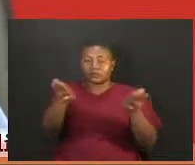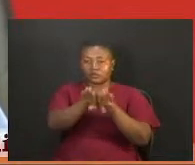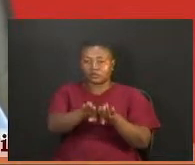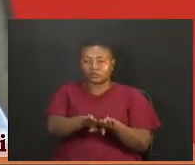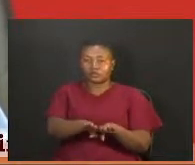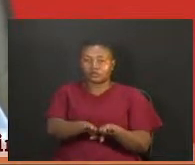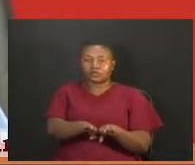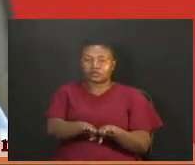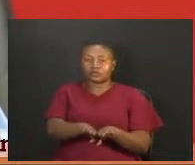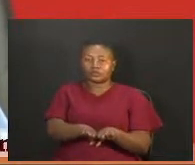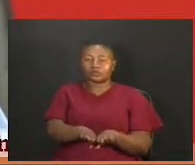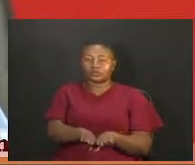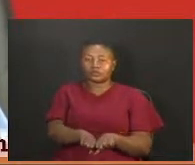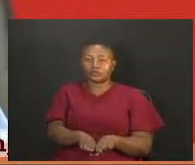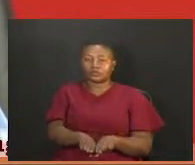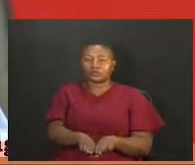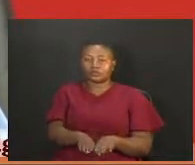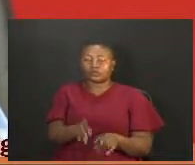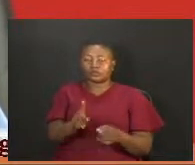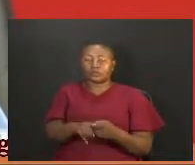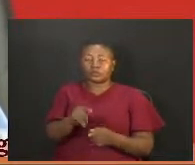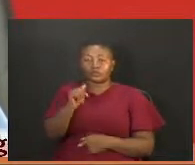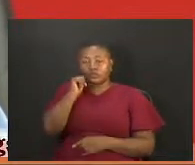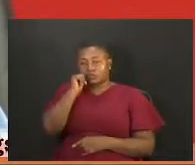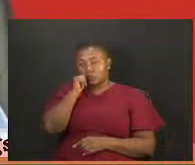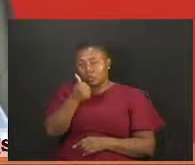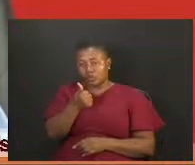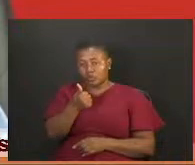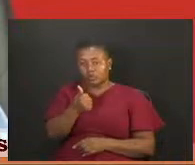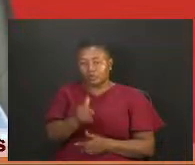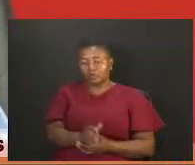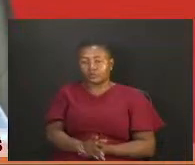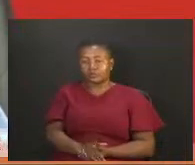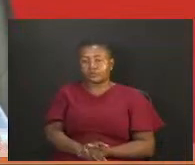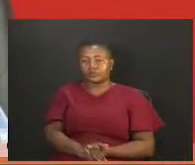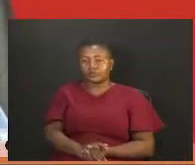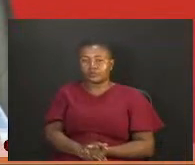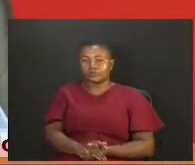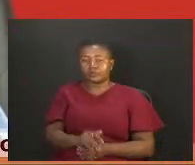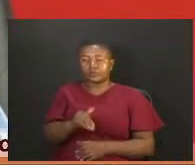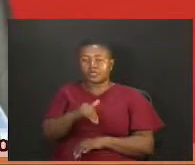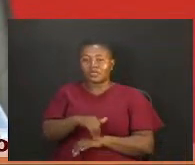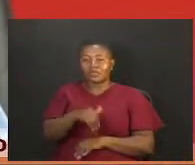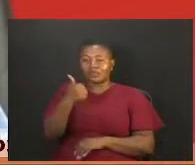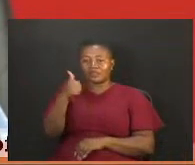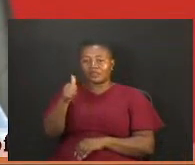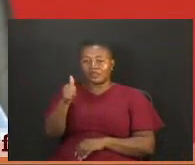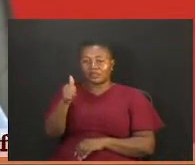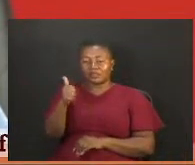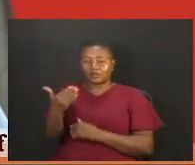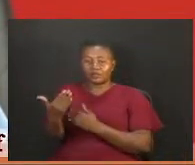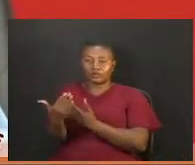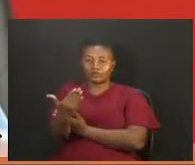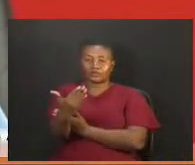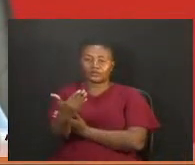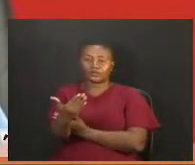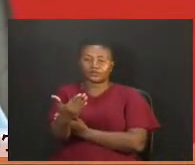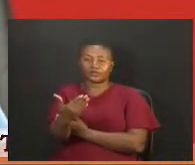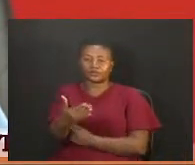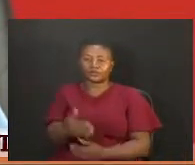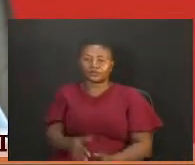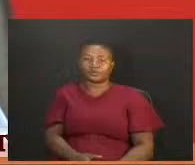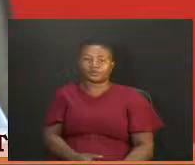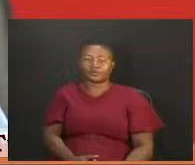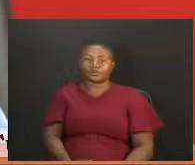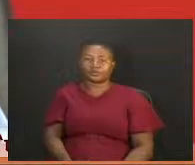adjourned to tomorrow at 10 in the forenoon.